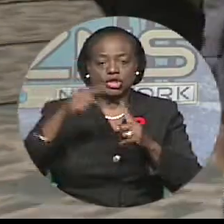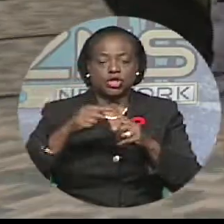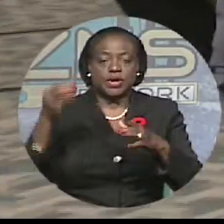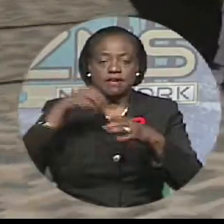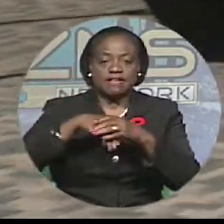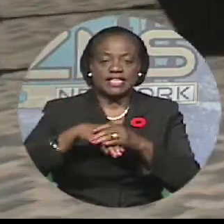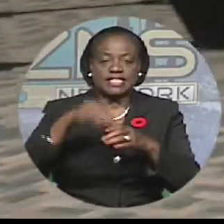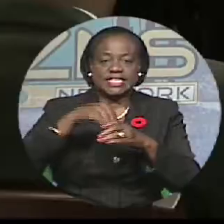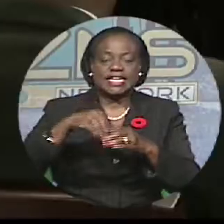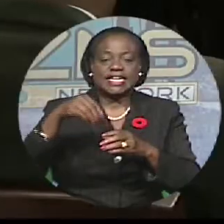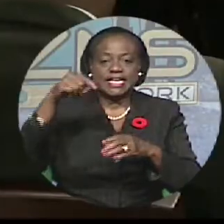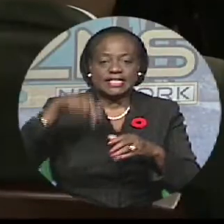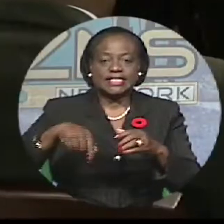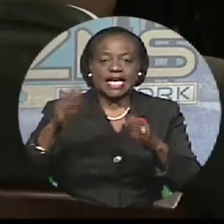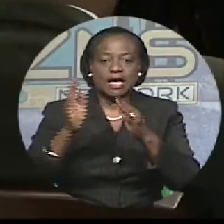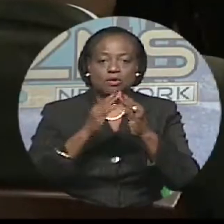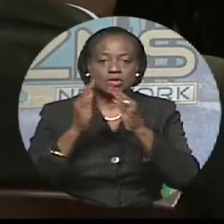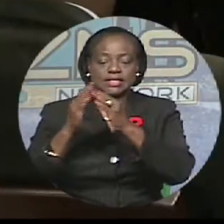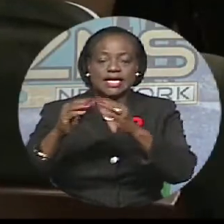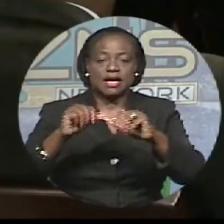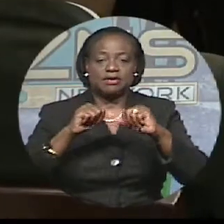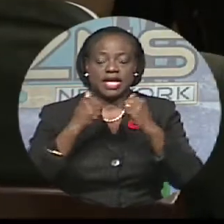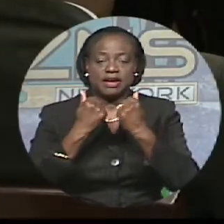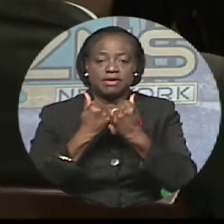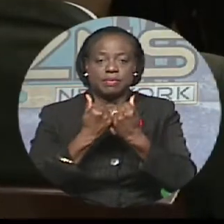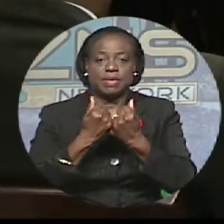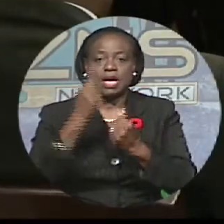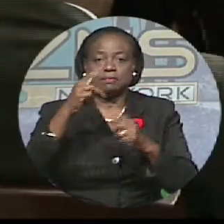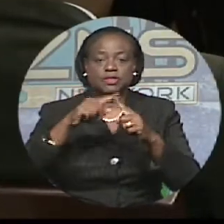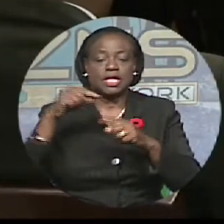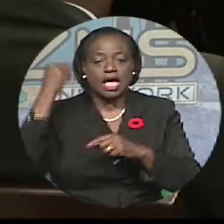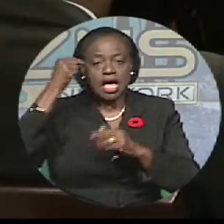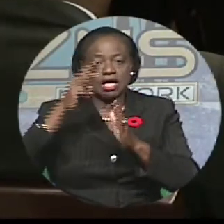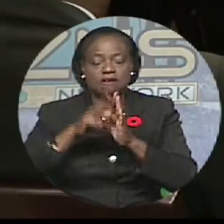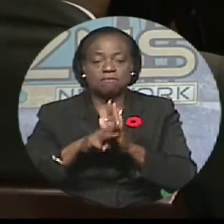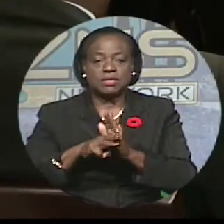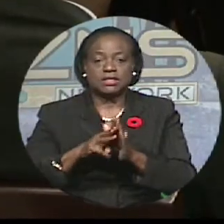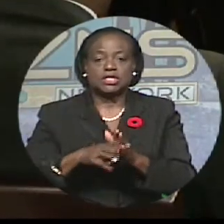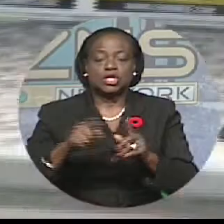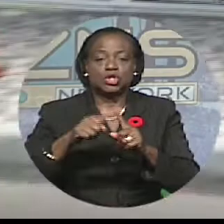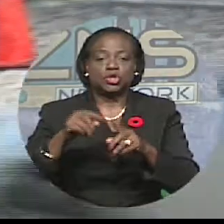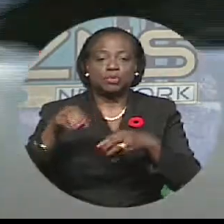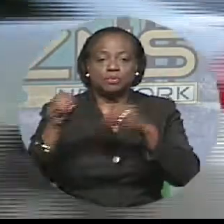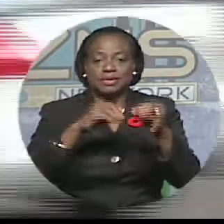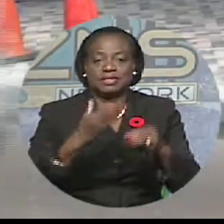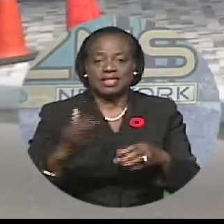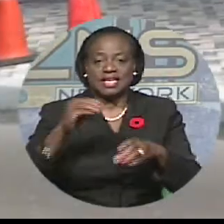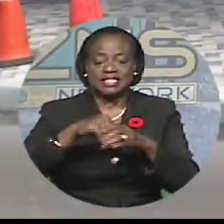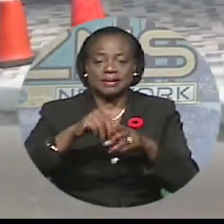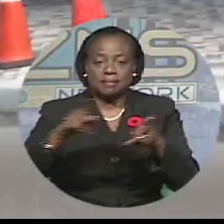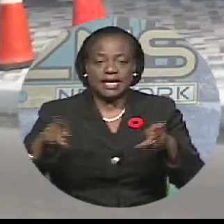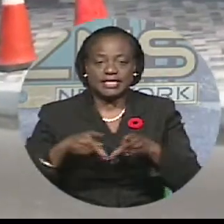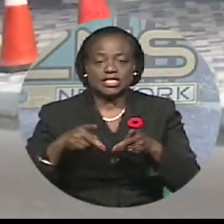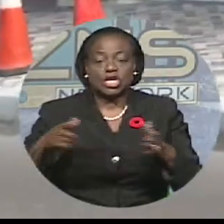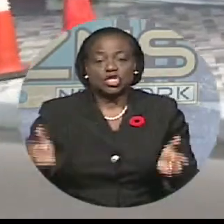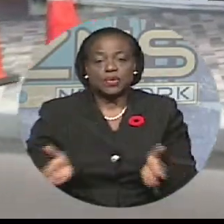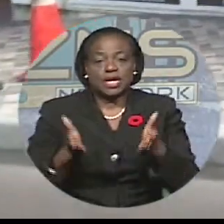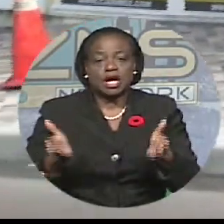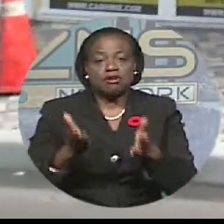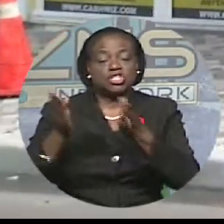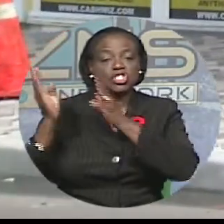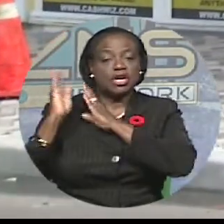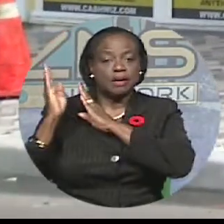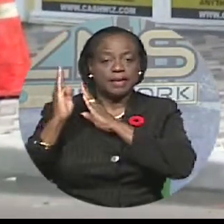tourism minister says it will be up to the government to put the necessary legislation in place that would encourage Bahamans, particularly those who